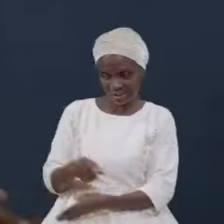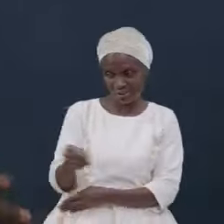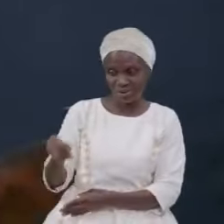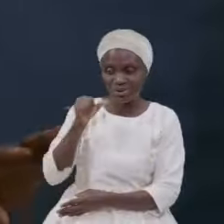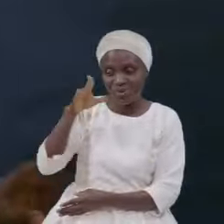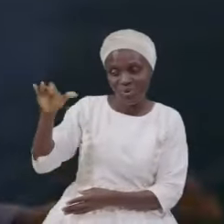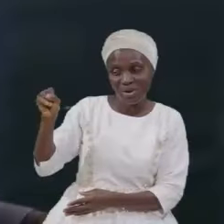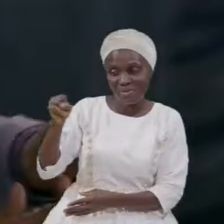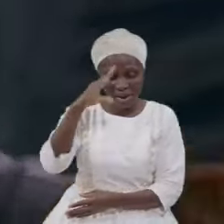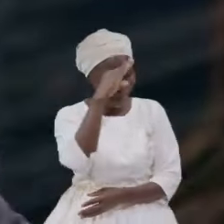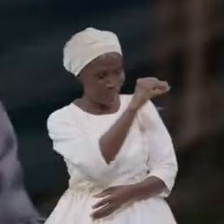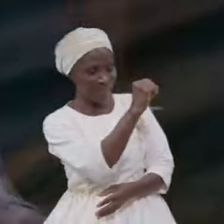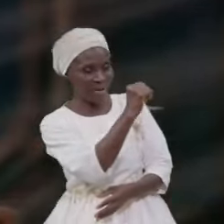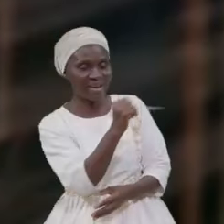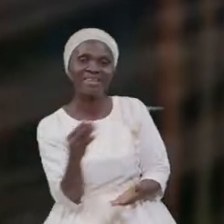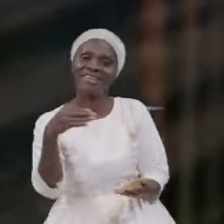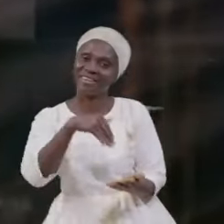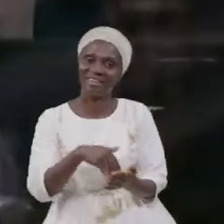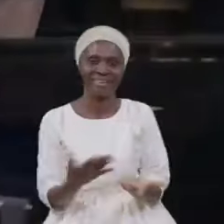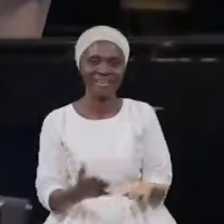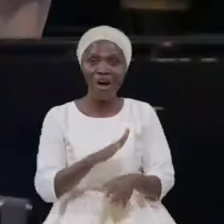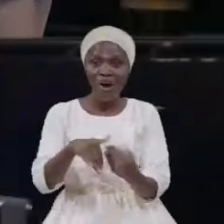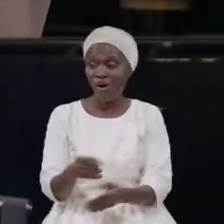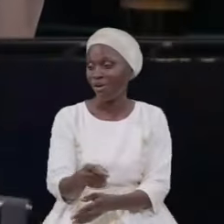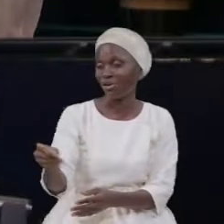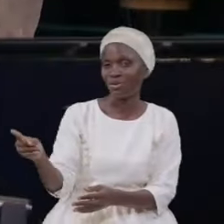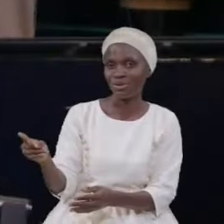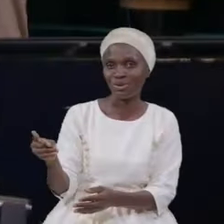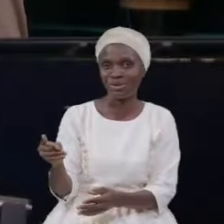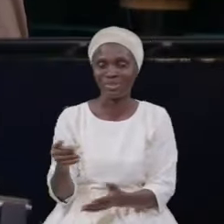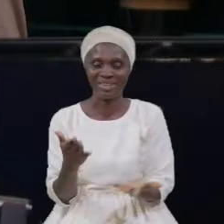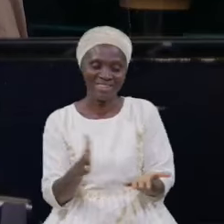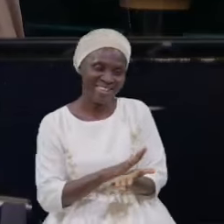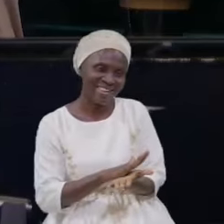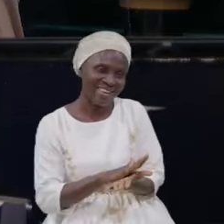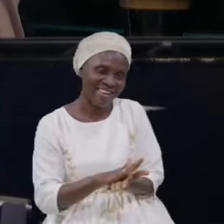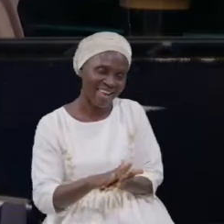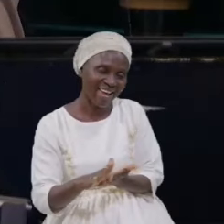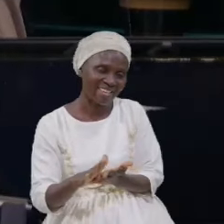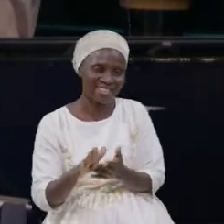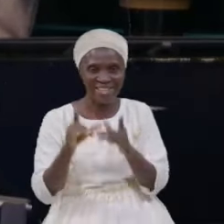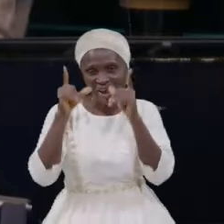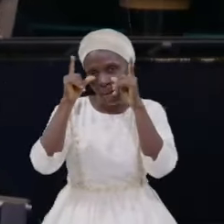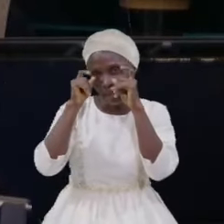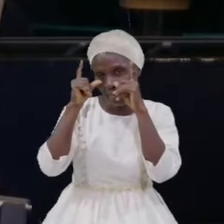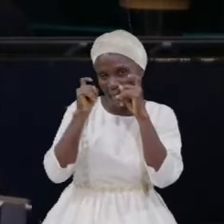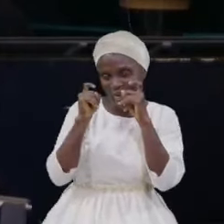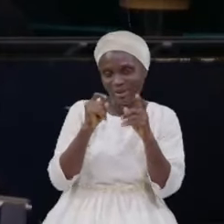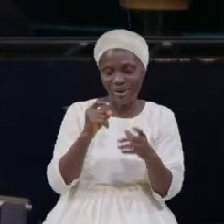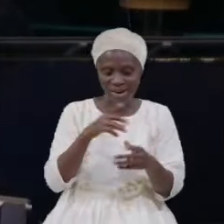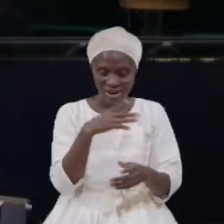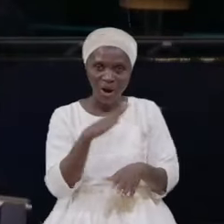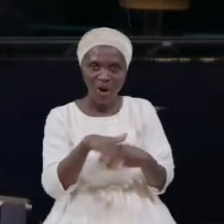pictures and nice pictures of half-dressed ladies and all that, that interest people now,